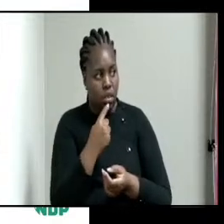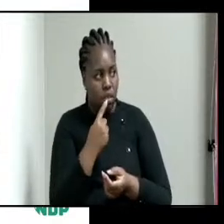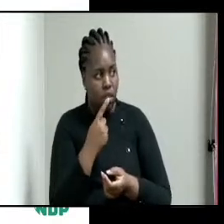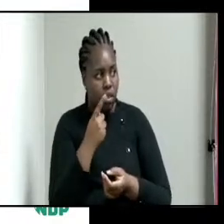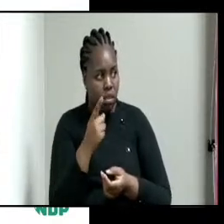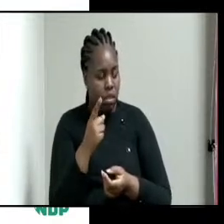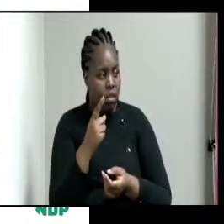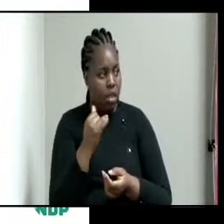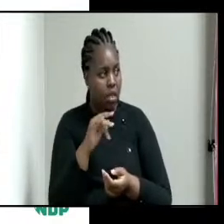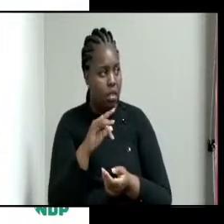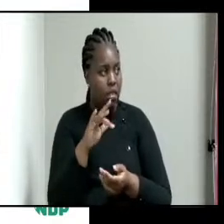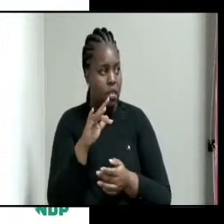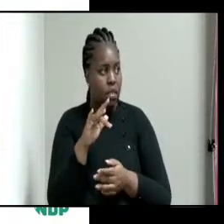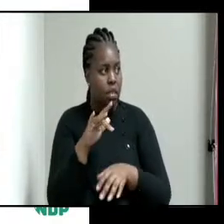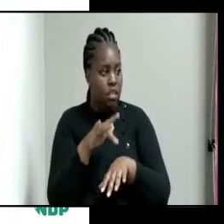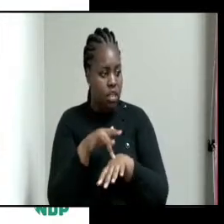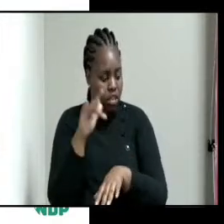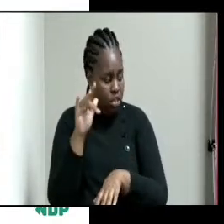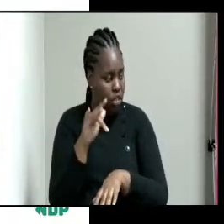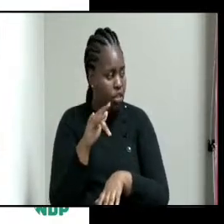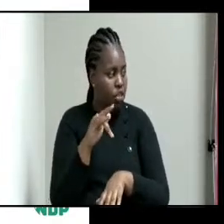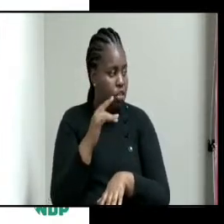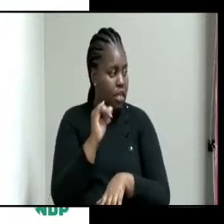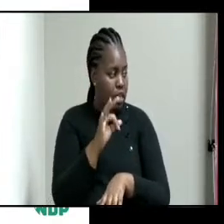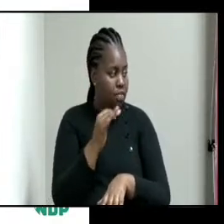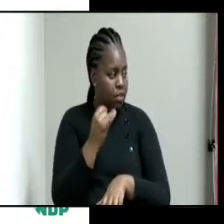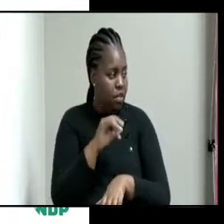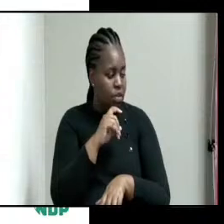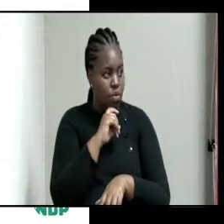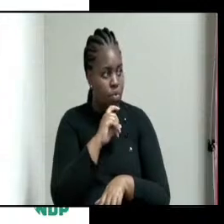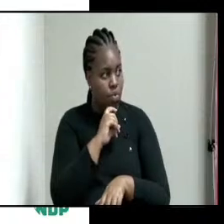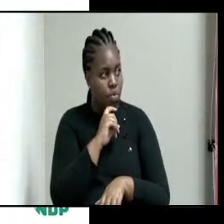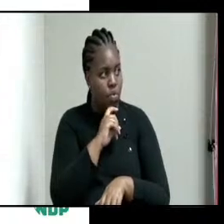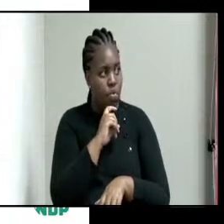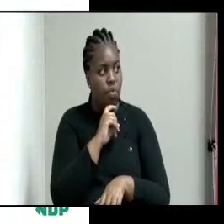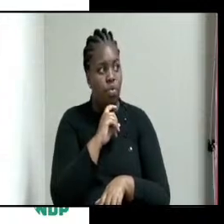that particular, like sanitation, if it's still using the